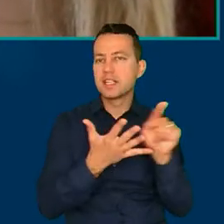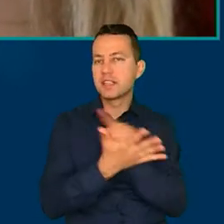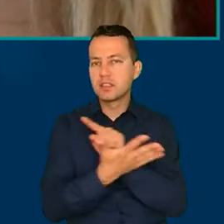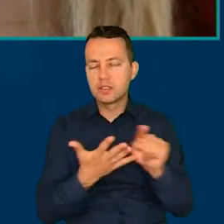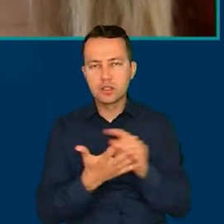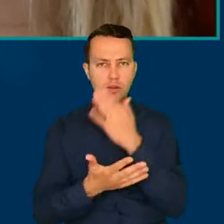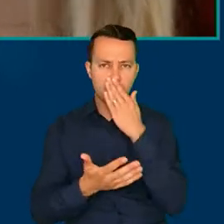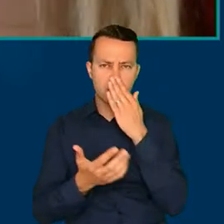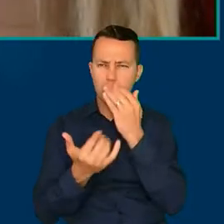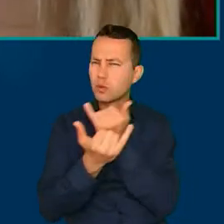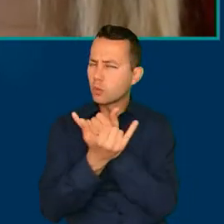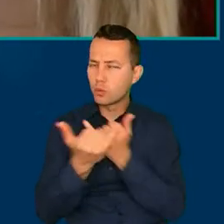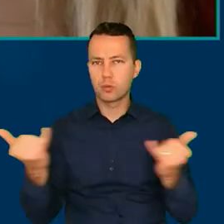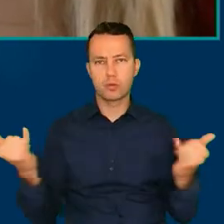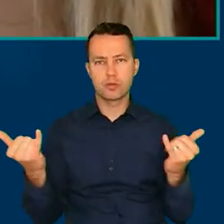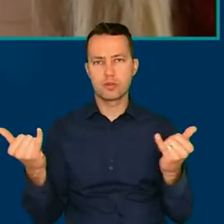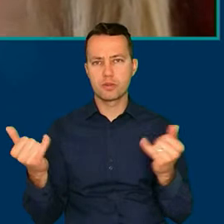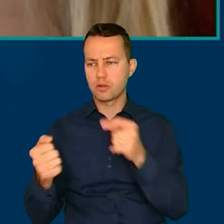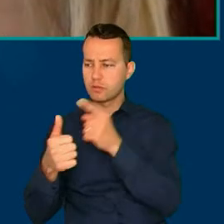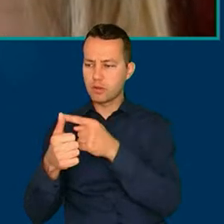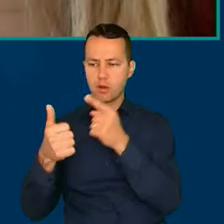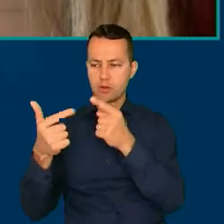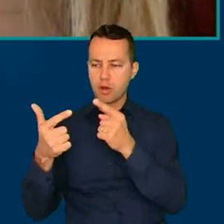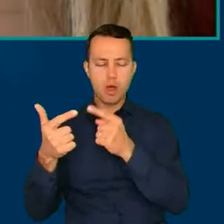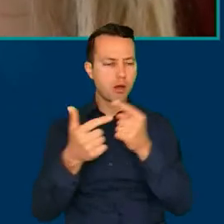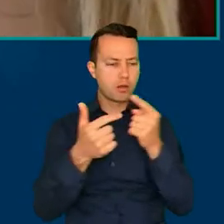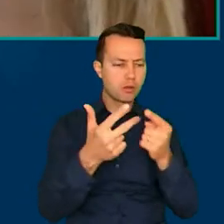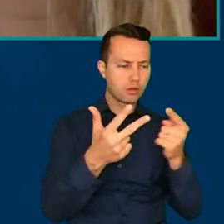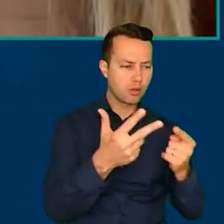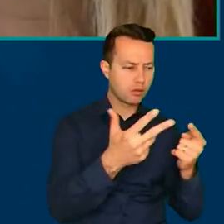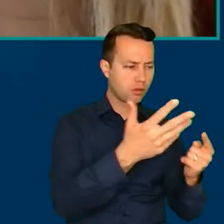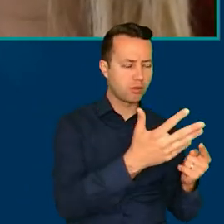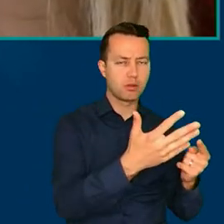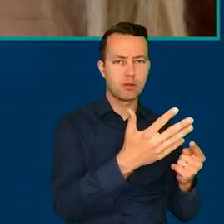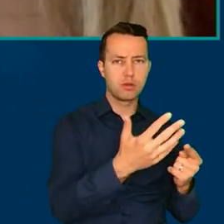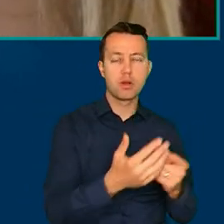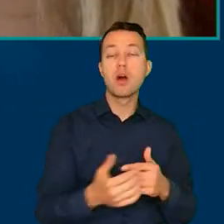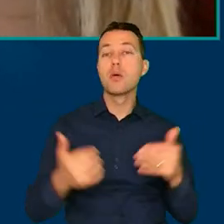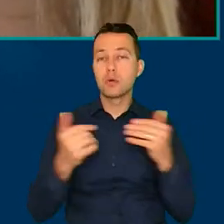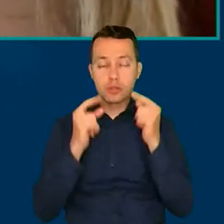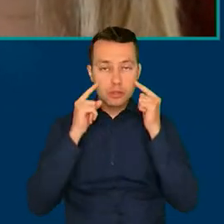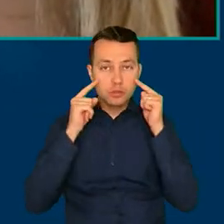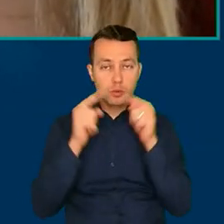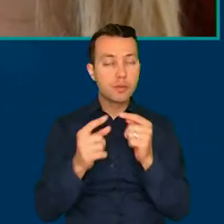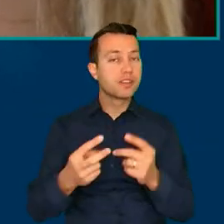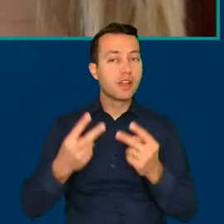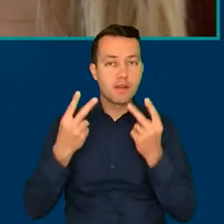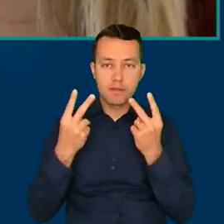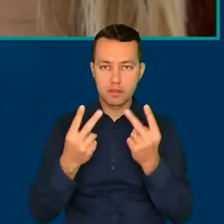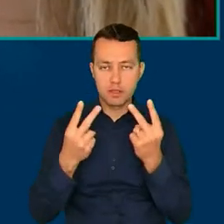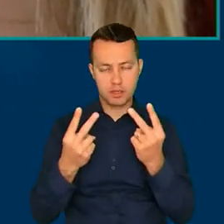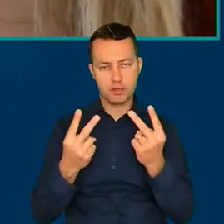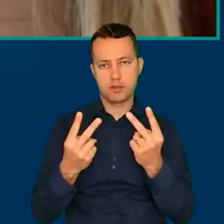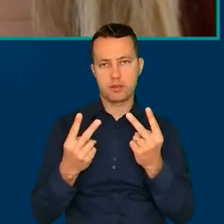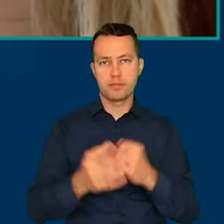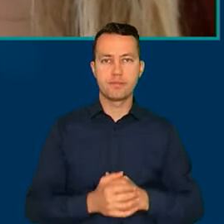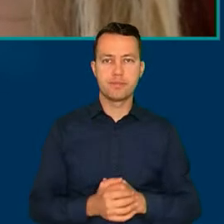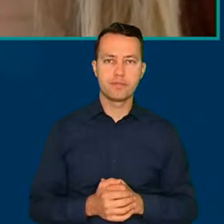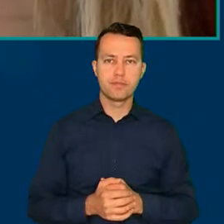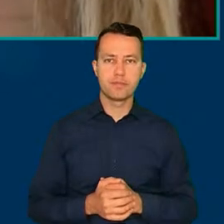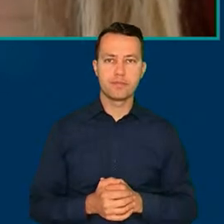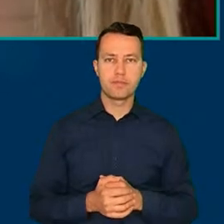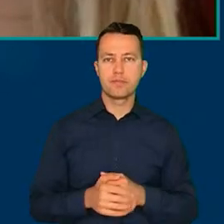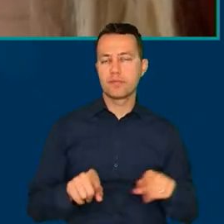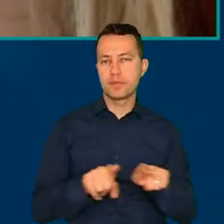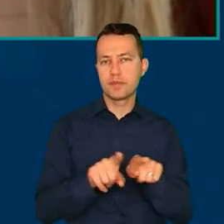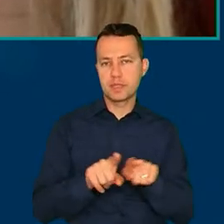on severity, scope, and irremediable character, and then move on over time as those are addressed. So that risk-based approach